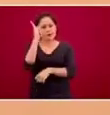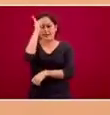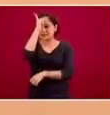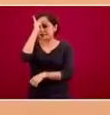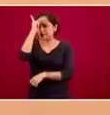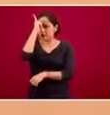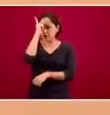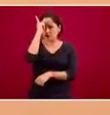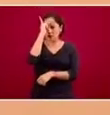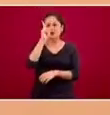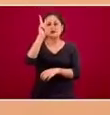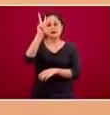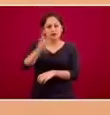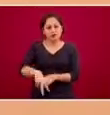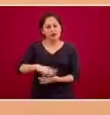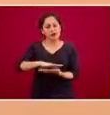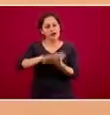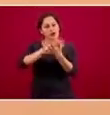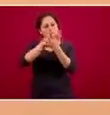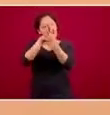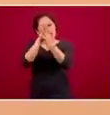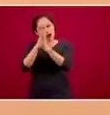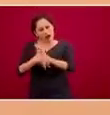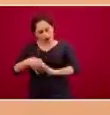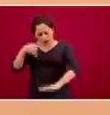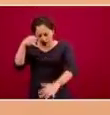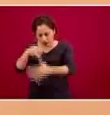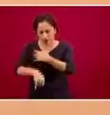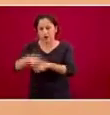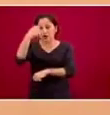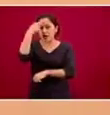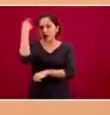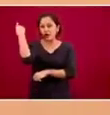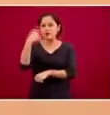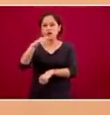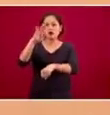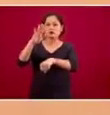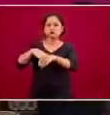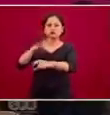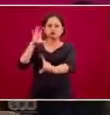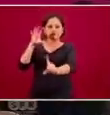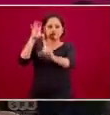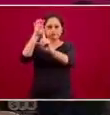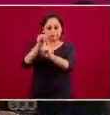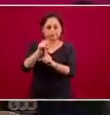before we entered this pandemic, mental health in Mexico was already